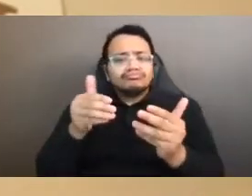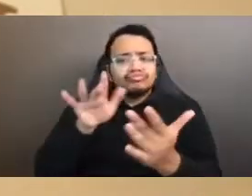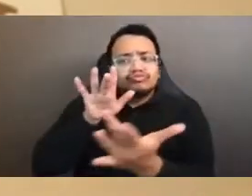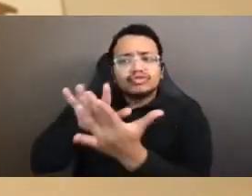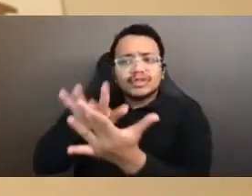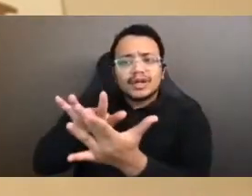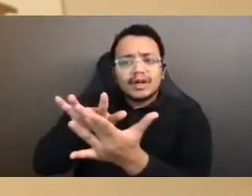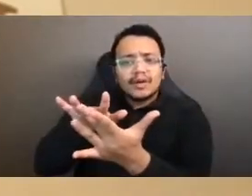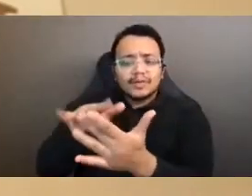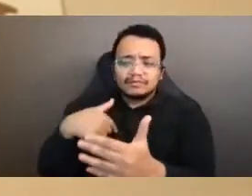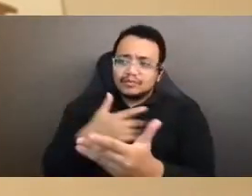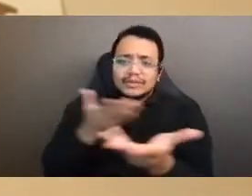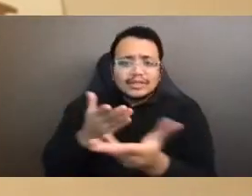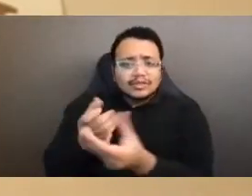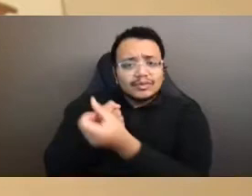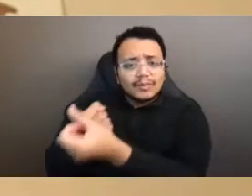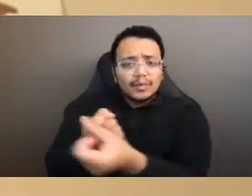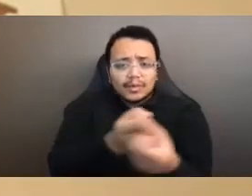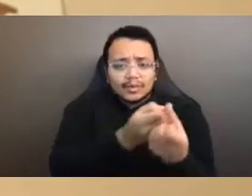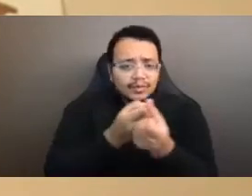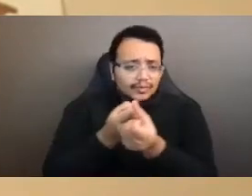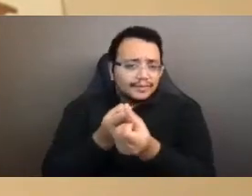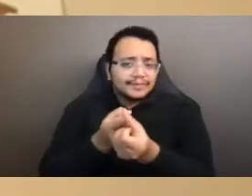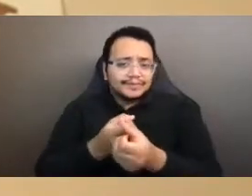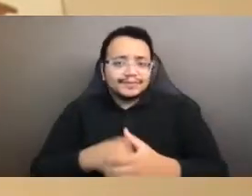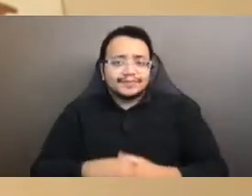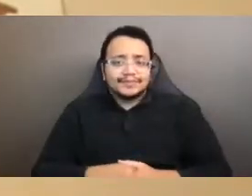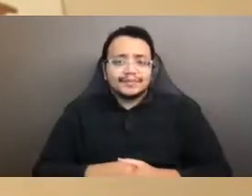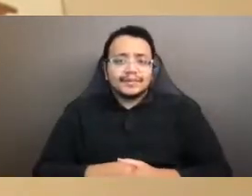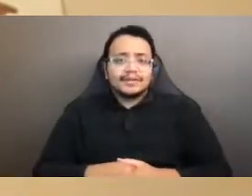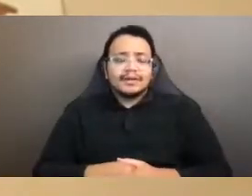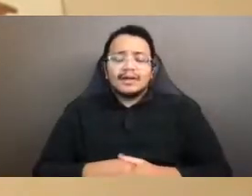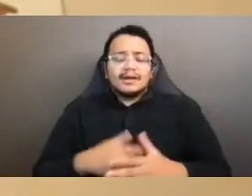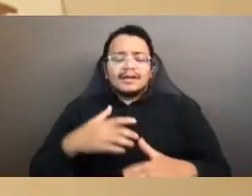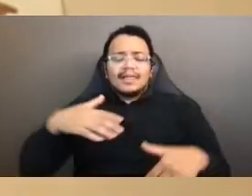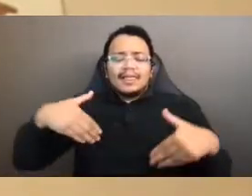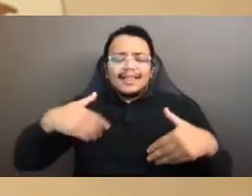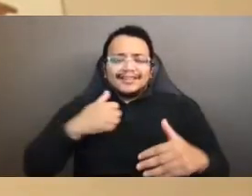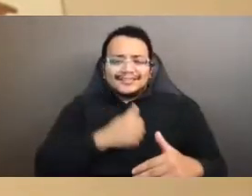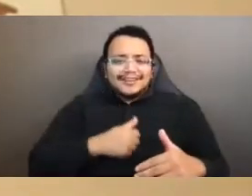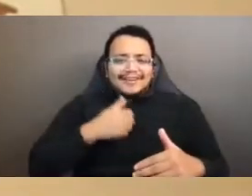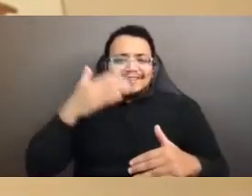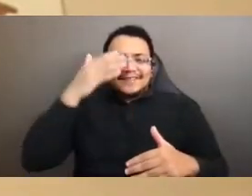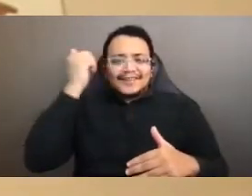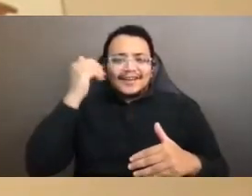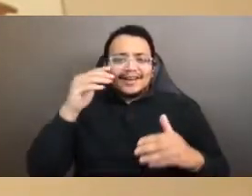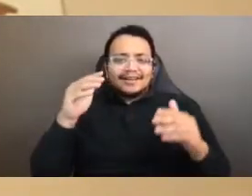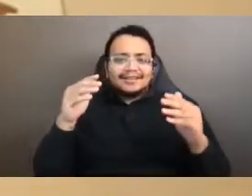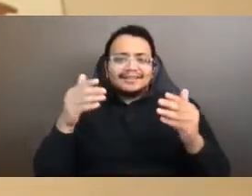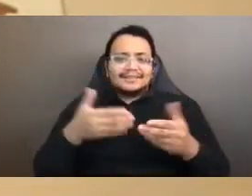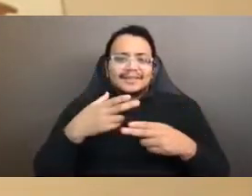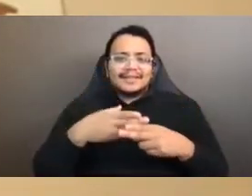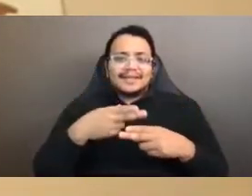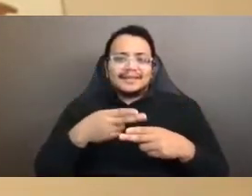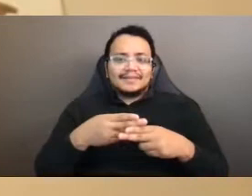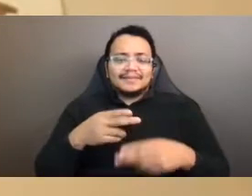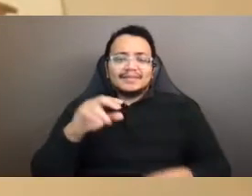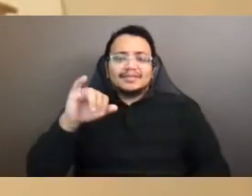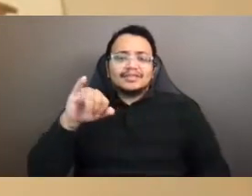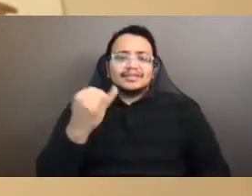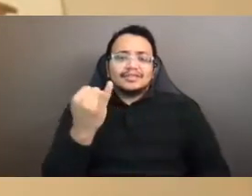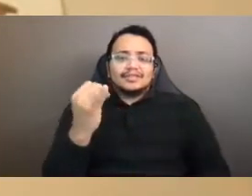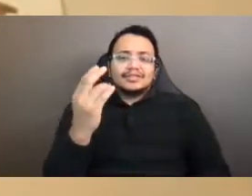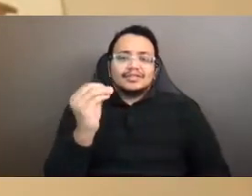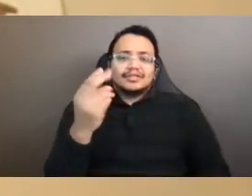to be here with you throughout this problem. I'm sorry I didn't even introduce myself properly. My name is John Pineda. I'm the Deputy Director of